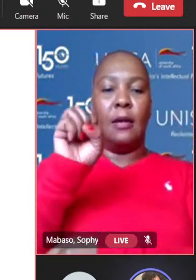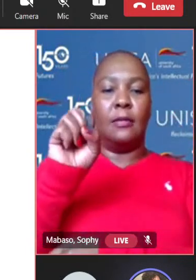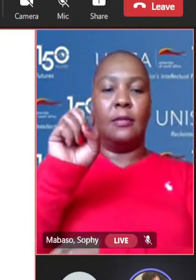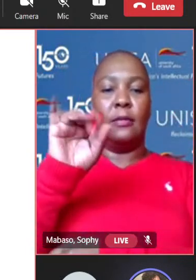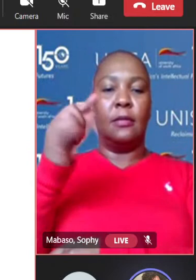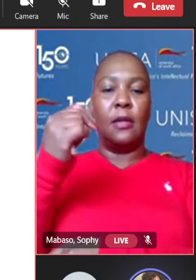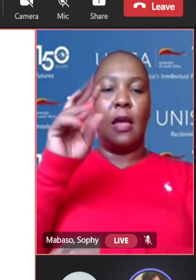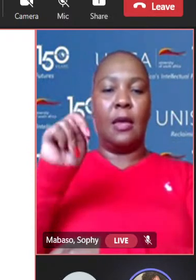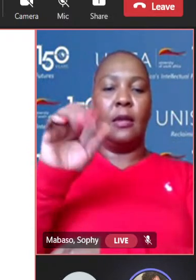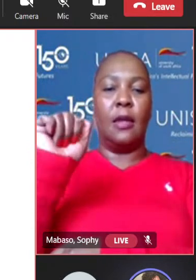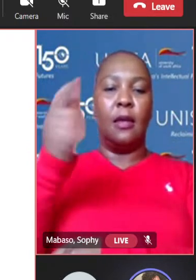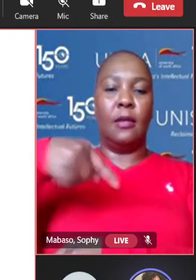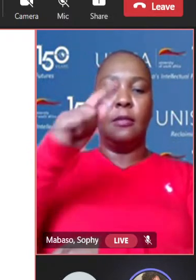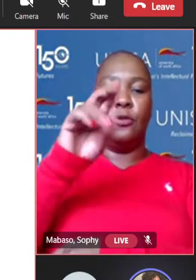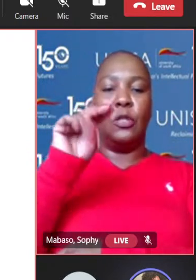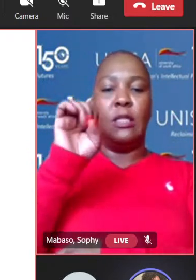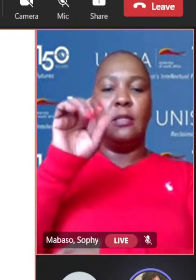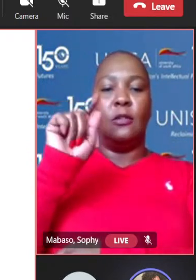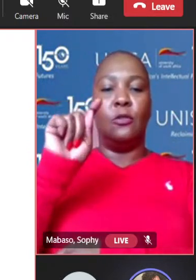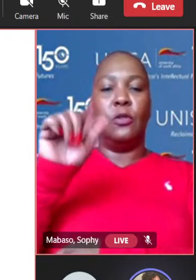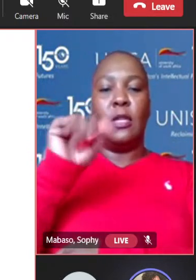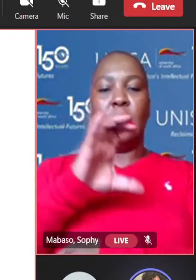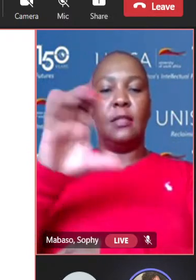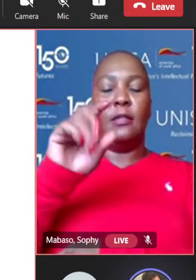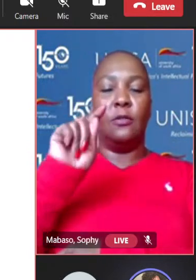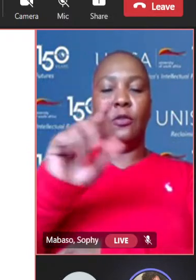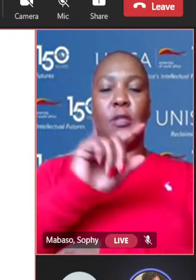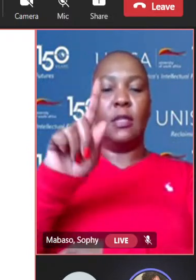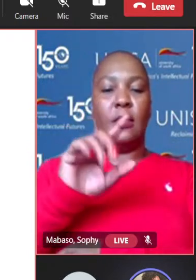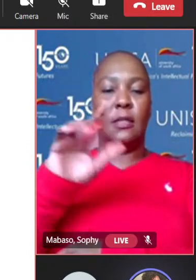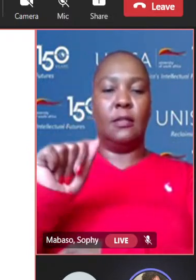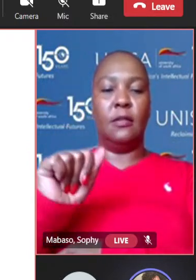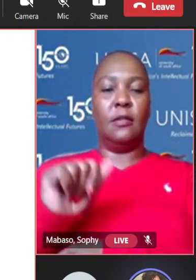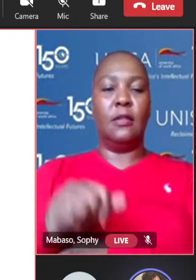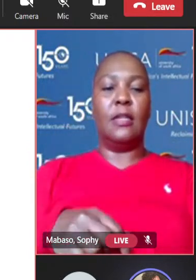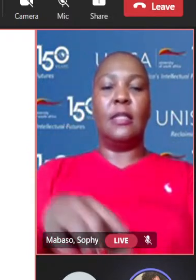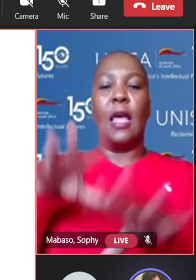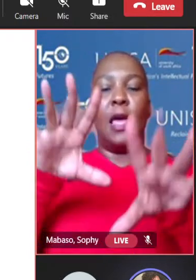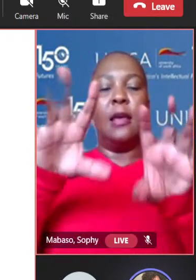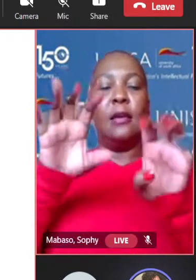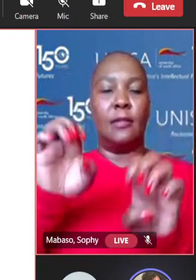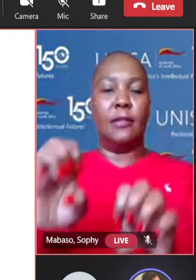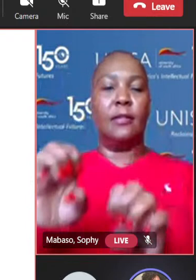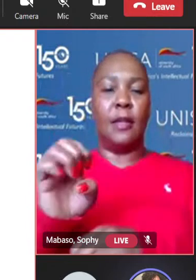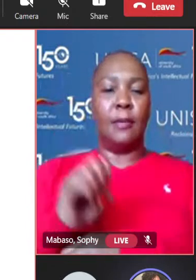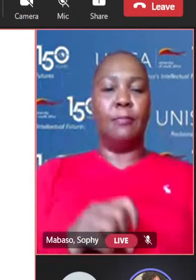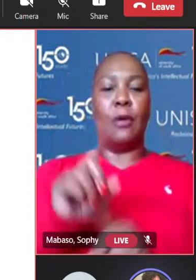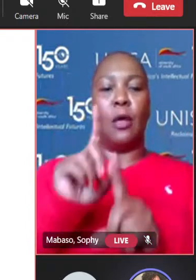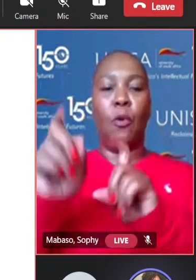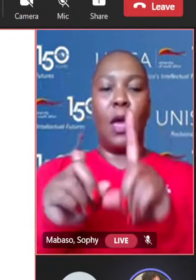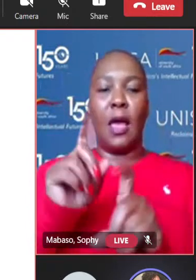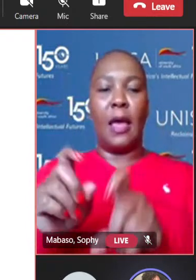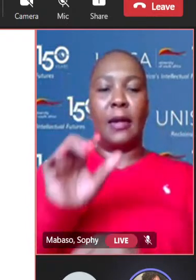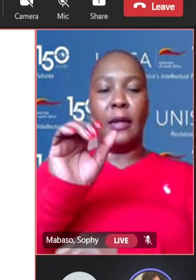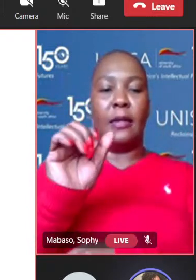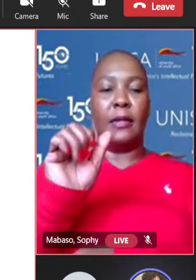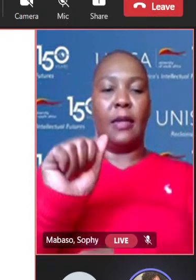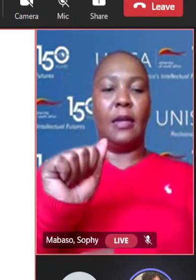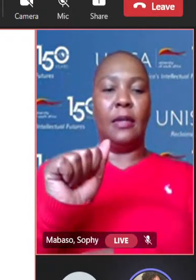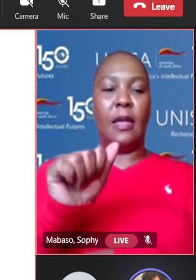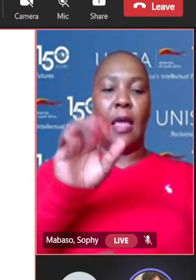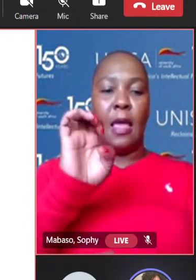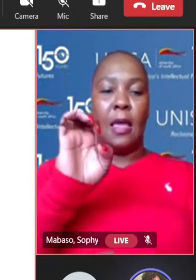all assignment-related inquiries, and it's exam inquiries at unisa.ac.za for exam-related